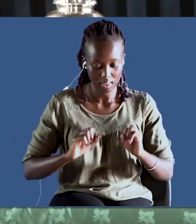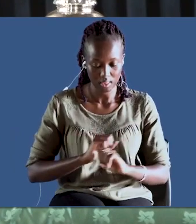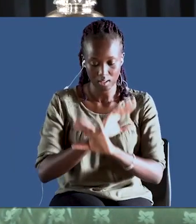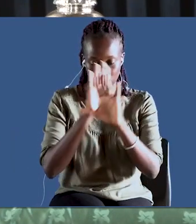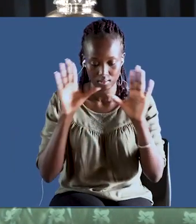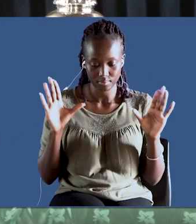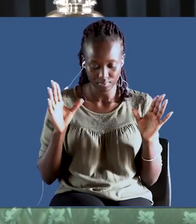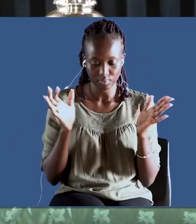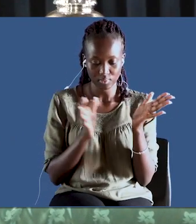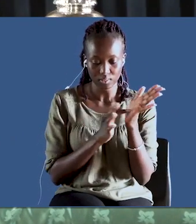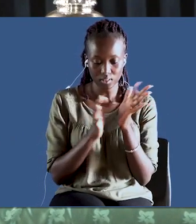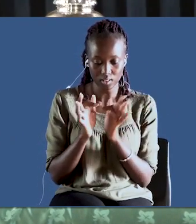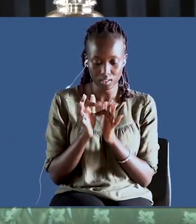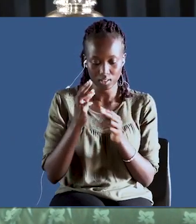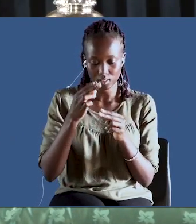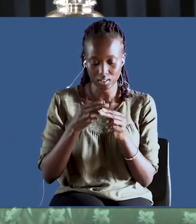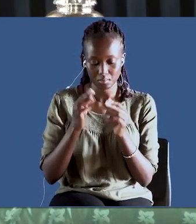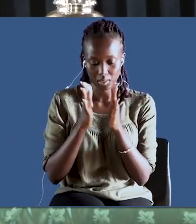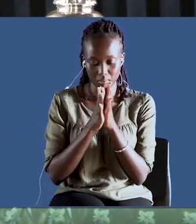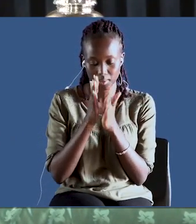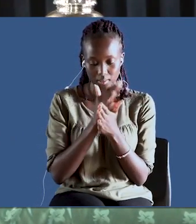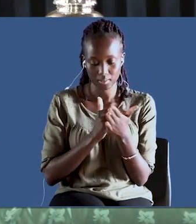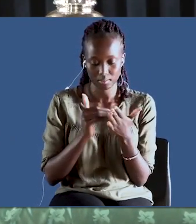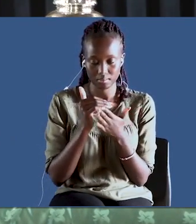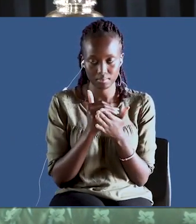way. In Jesus' name, amen.